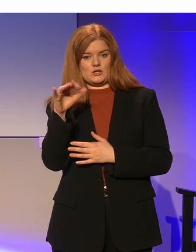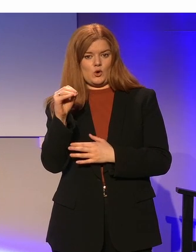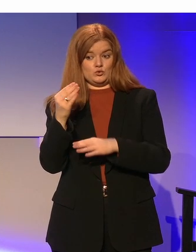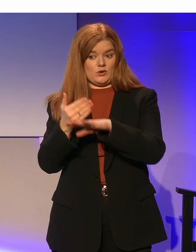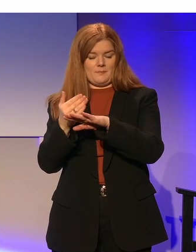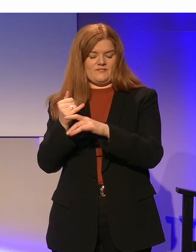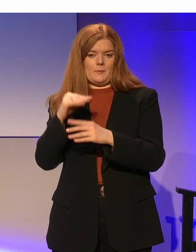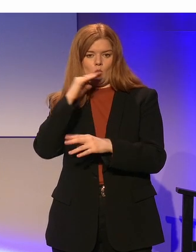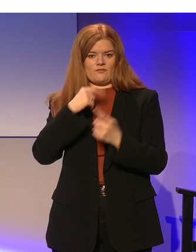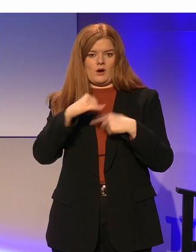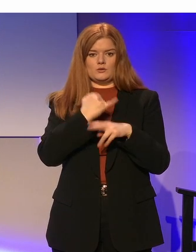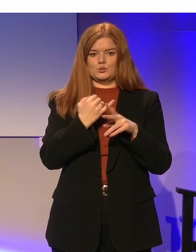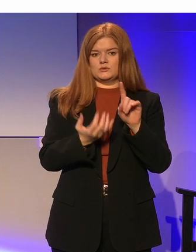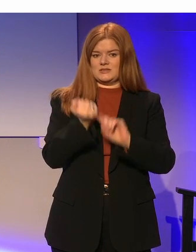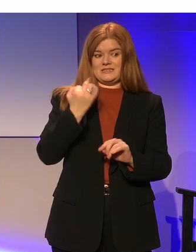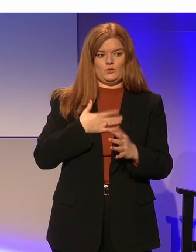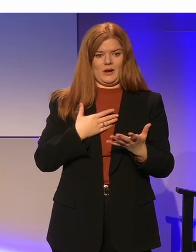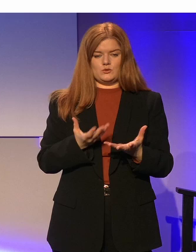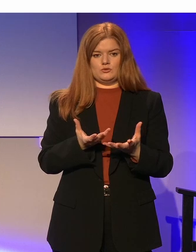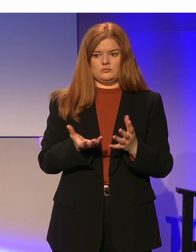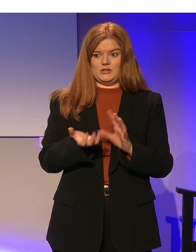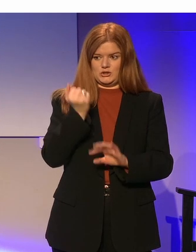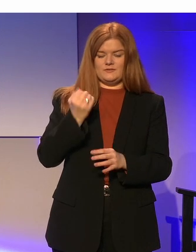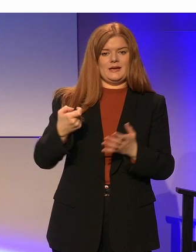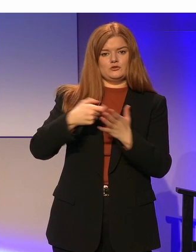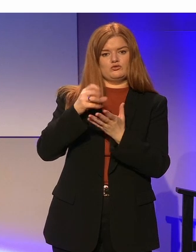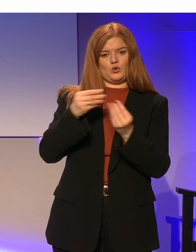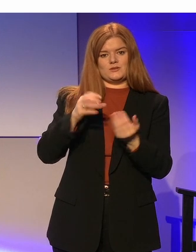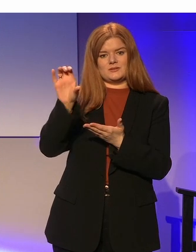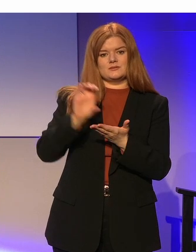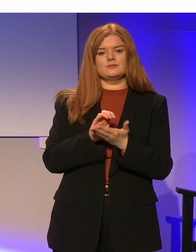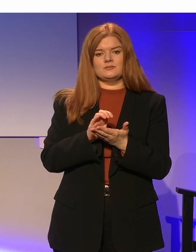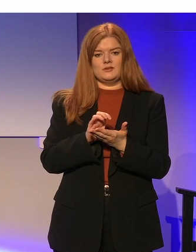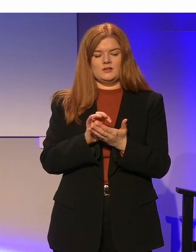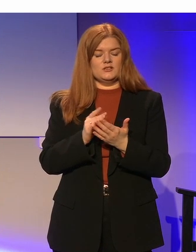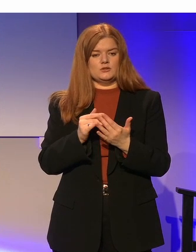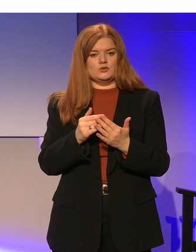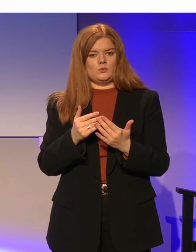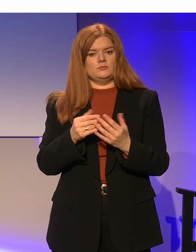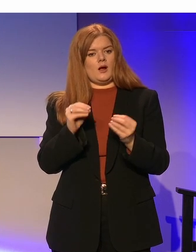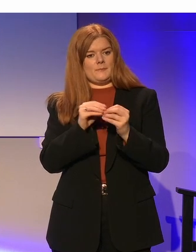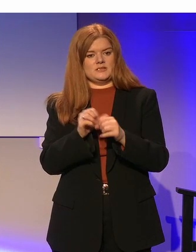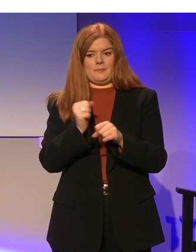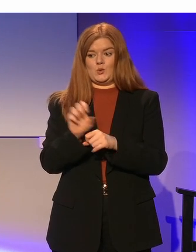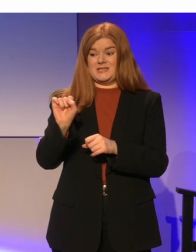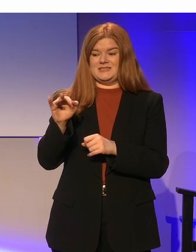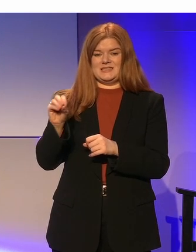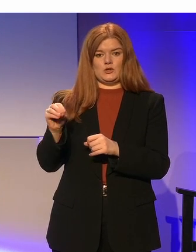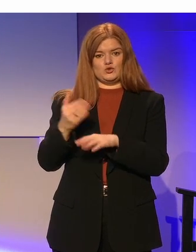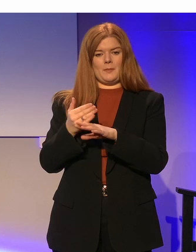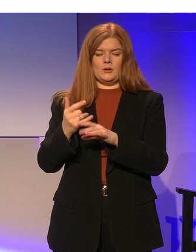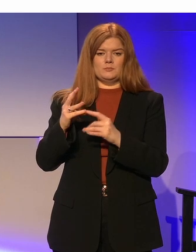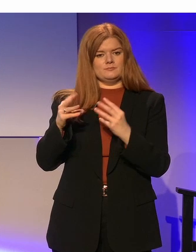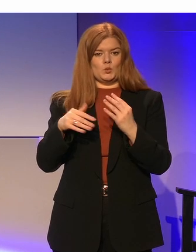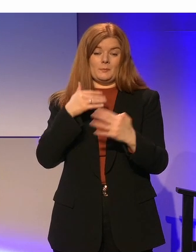school's success in gaining additional resources. Sentiments about the CNO role were